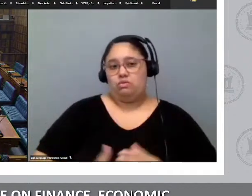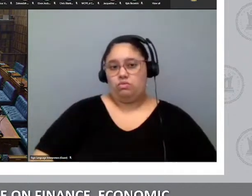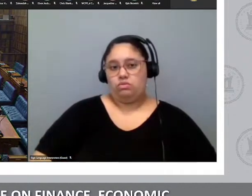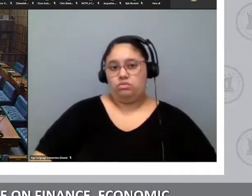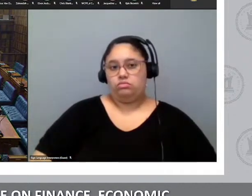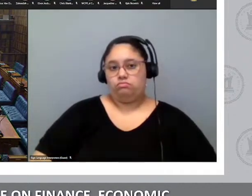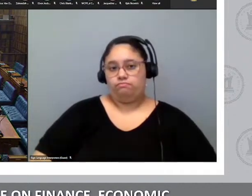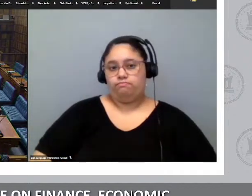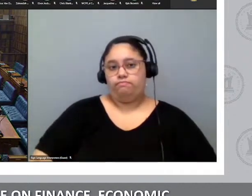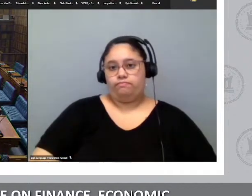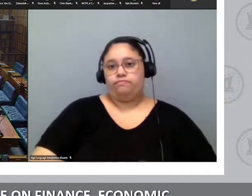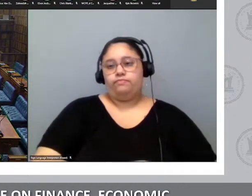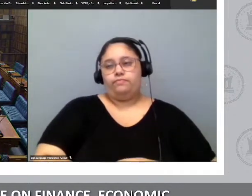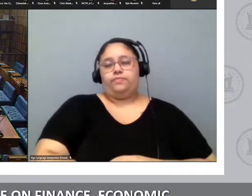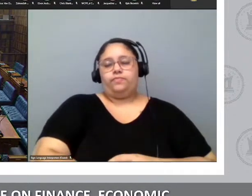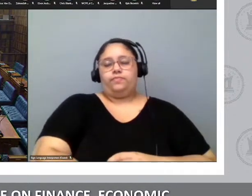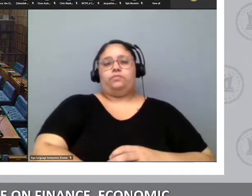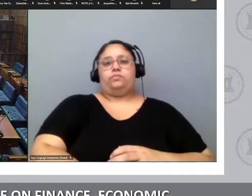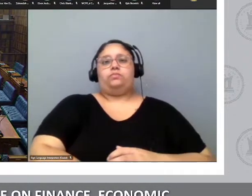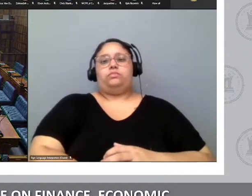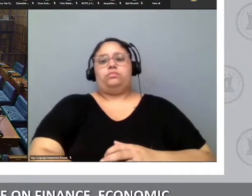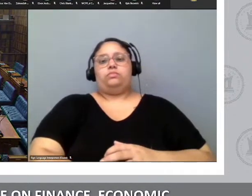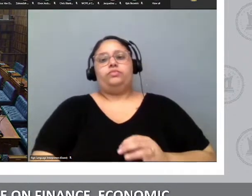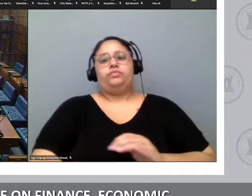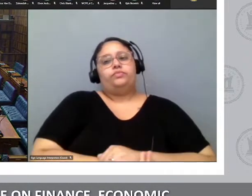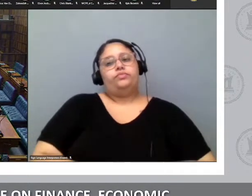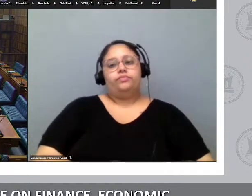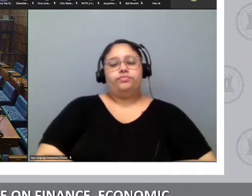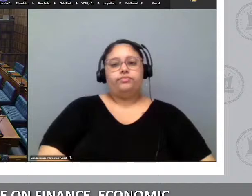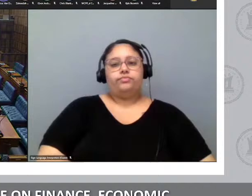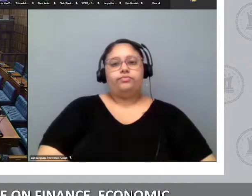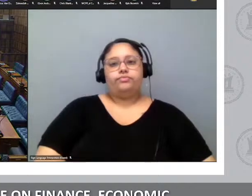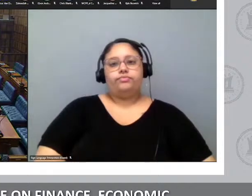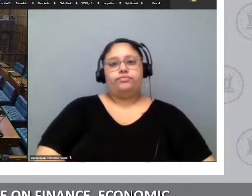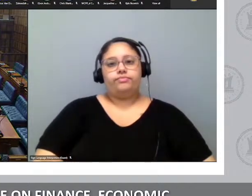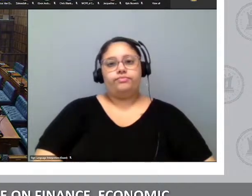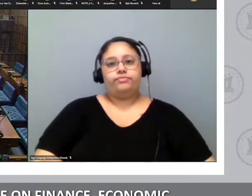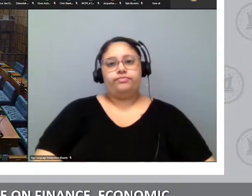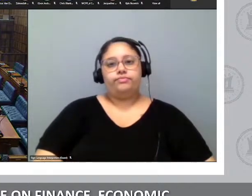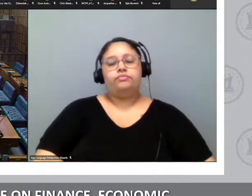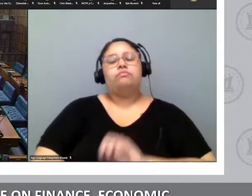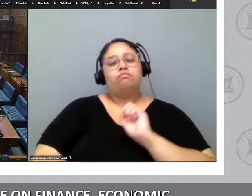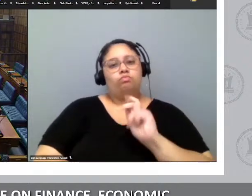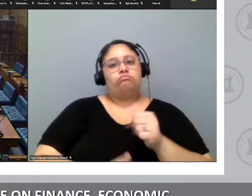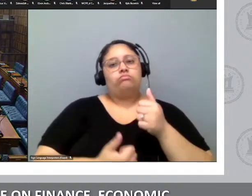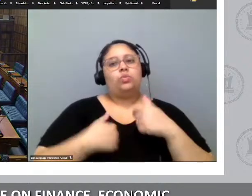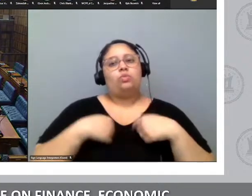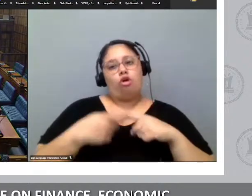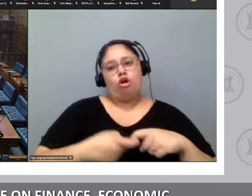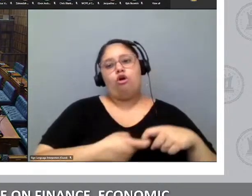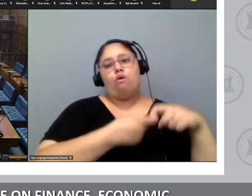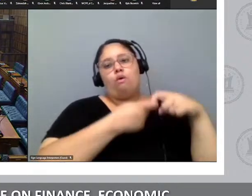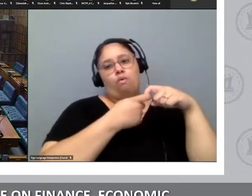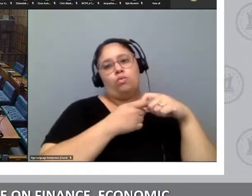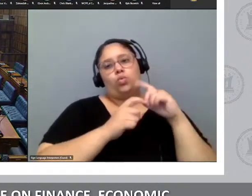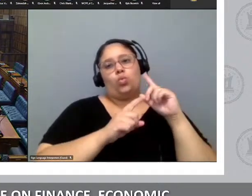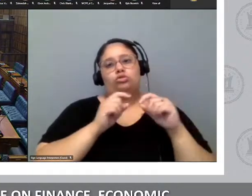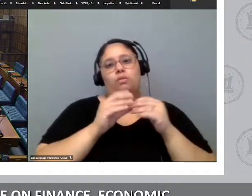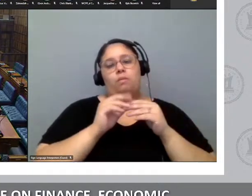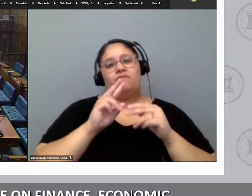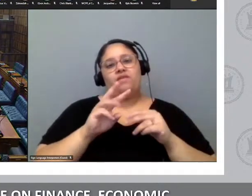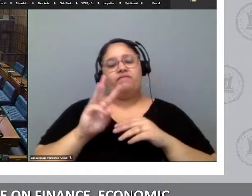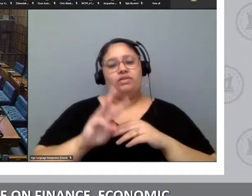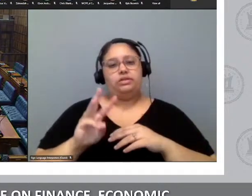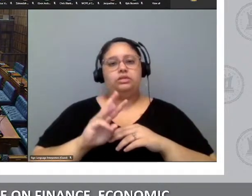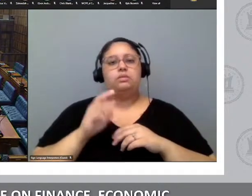I of preempt uh we should definitely hold the questions thank you um